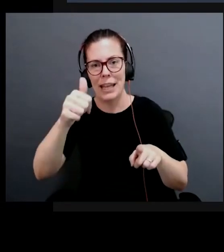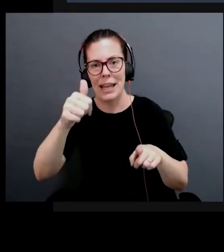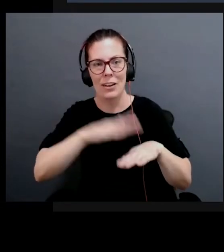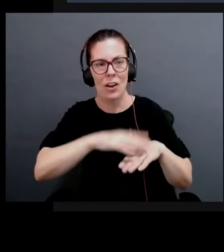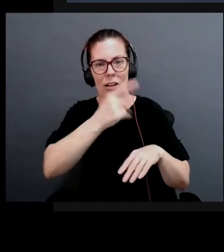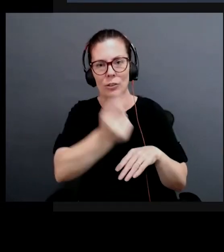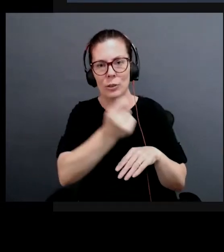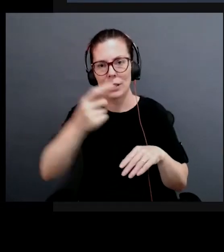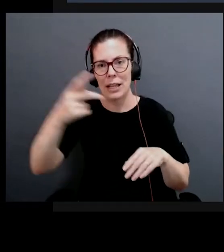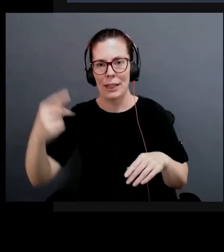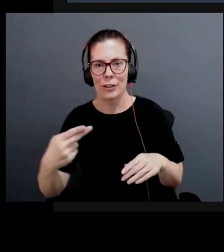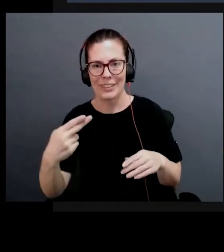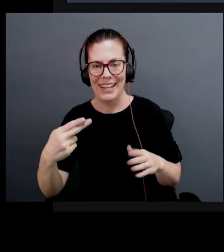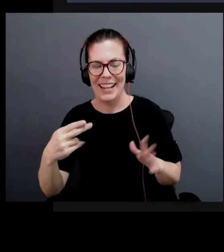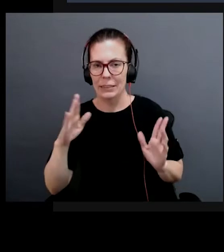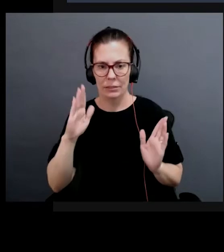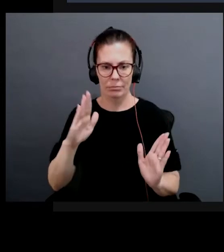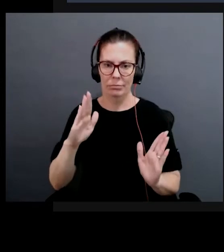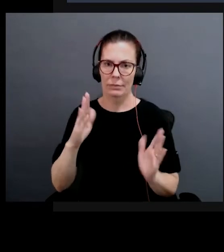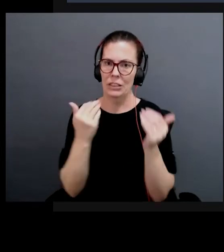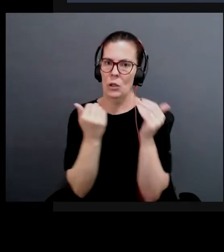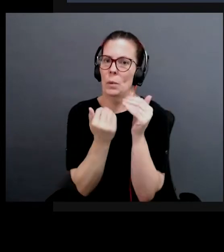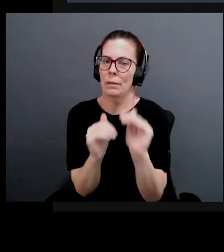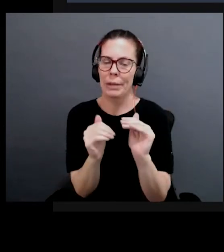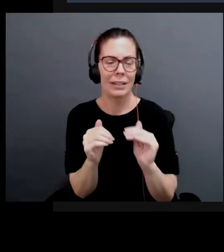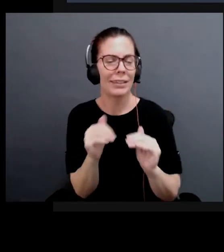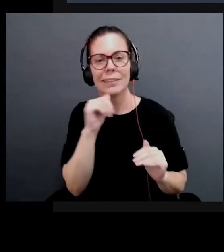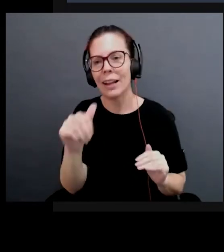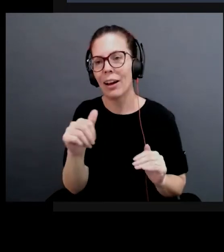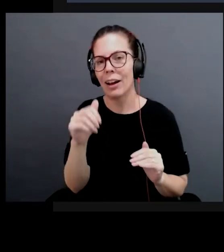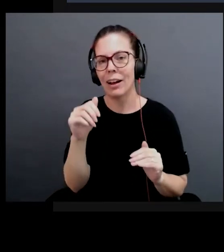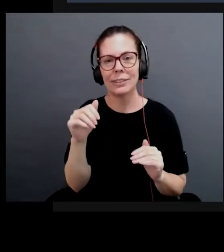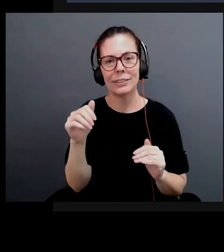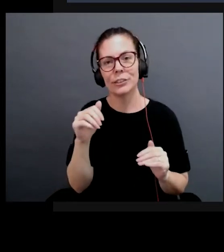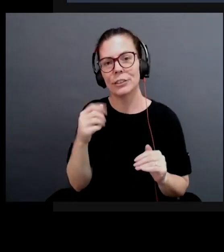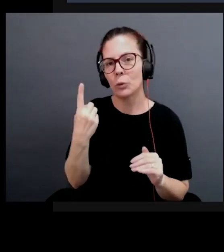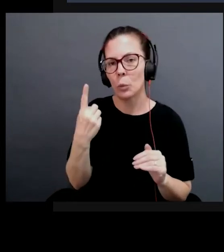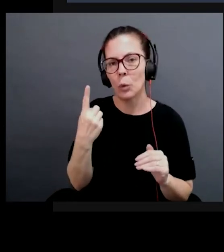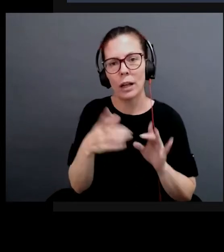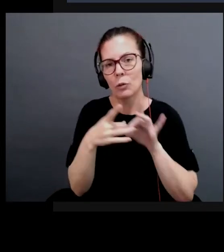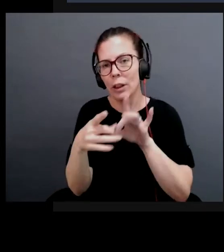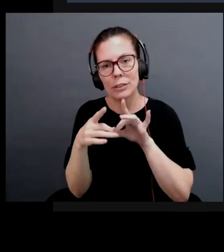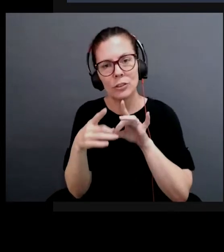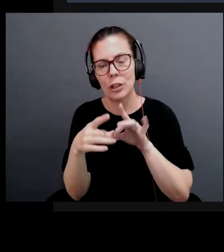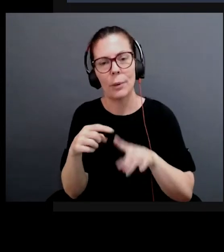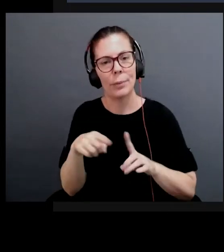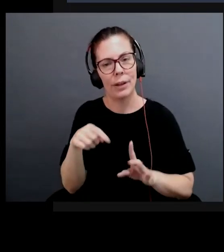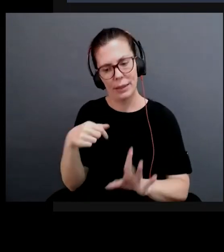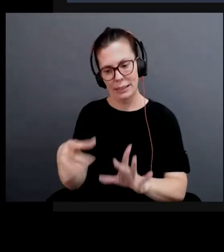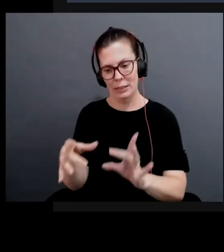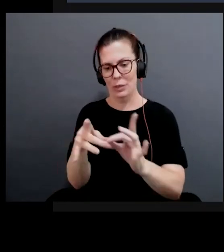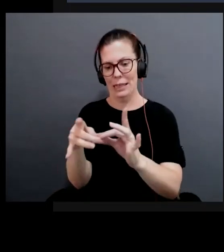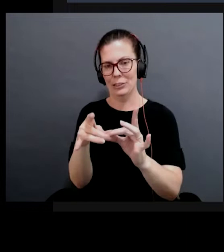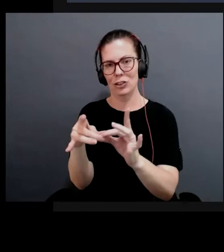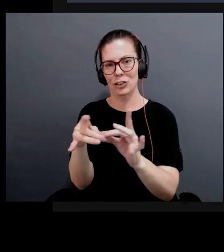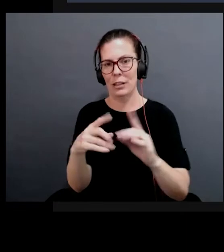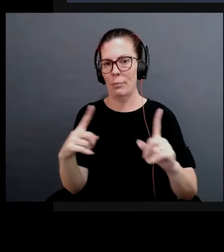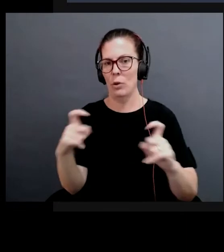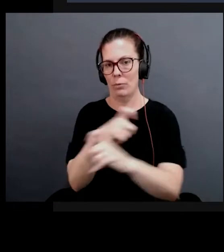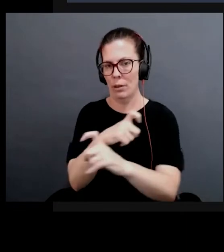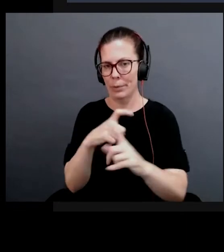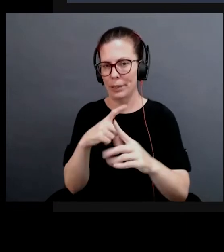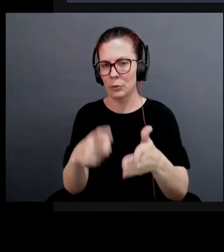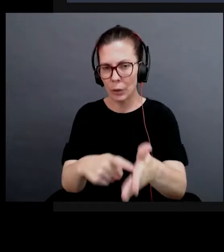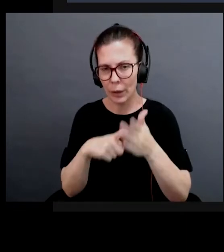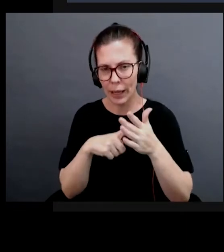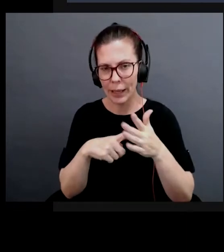level, where it's not just a matter of a single relationship, but that relationship really has additional criteria or additional properties